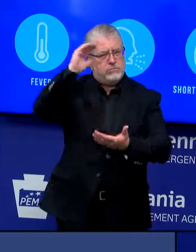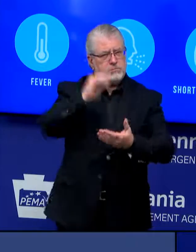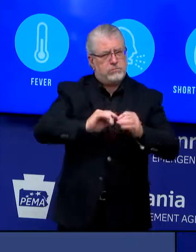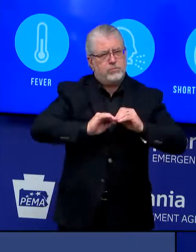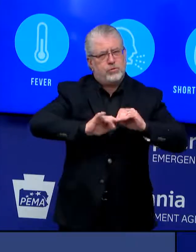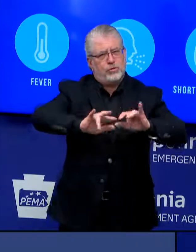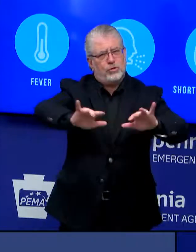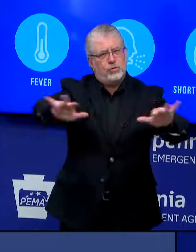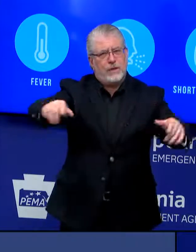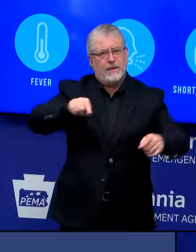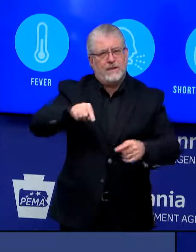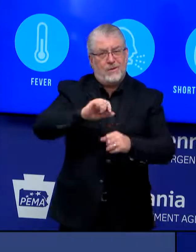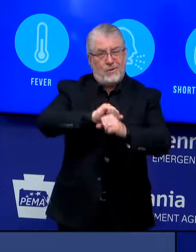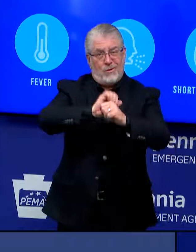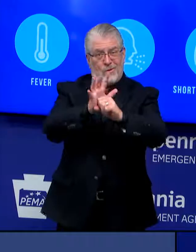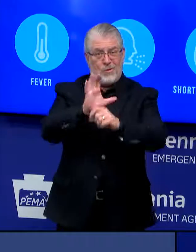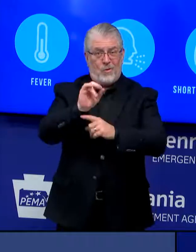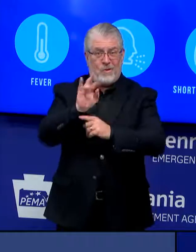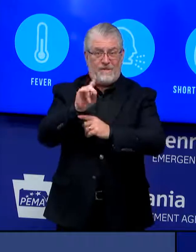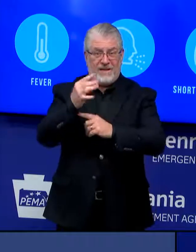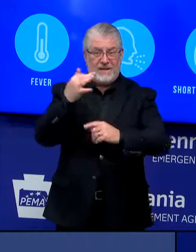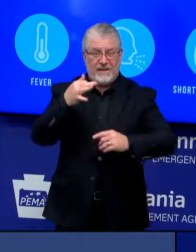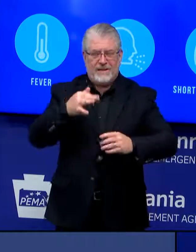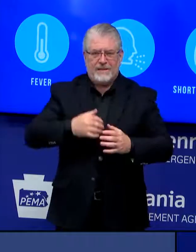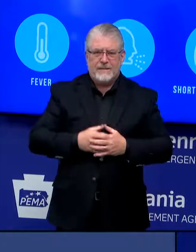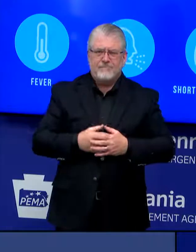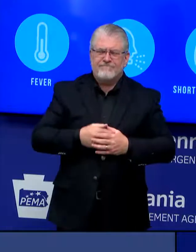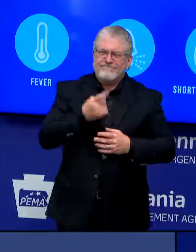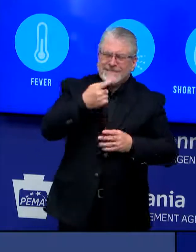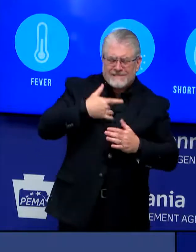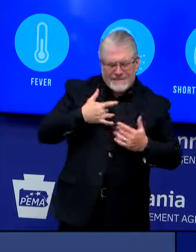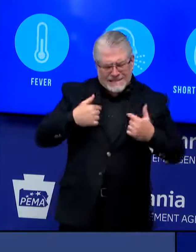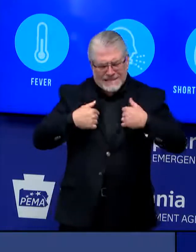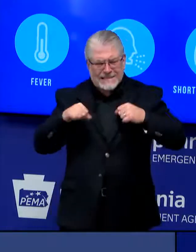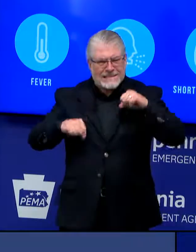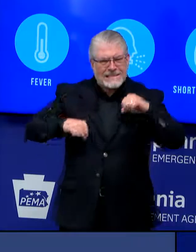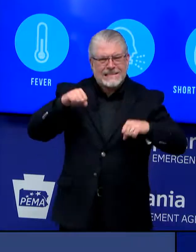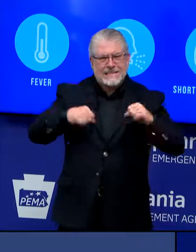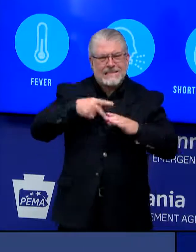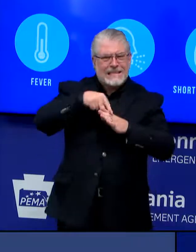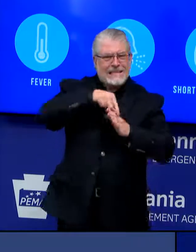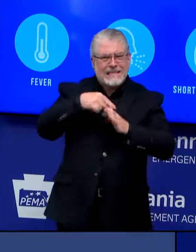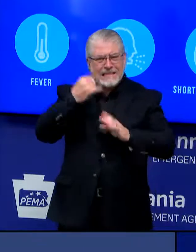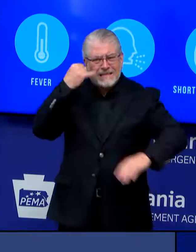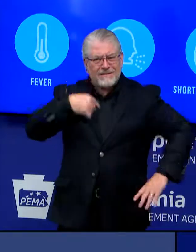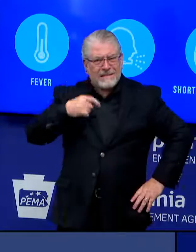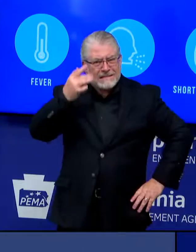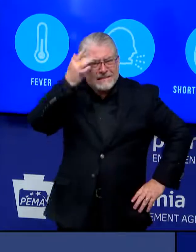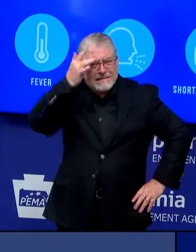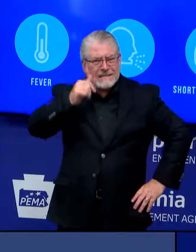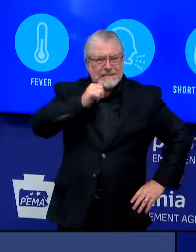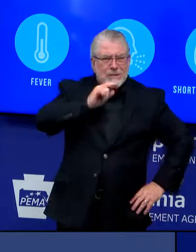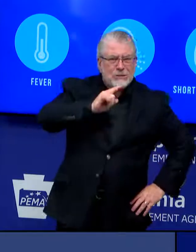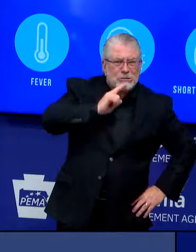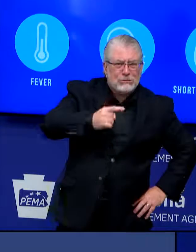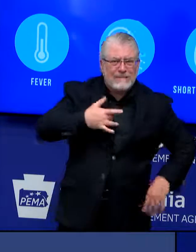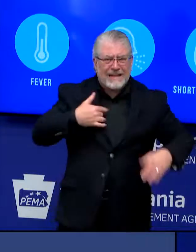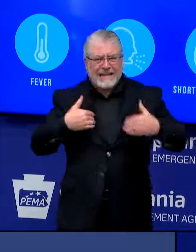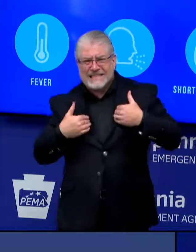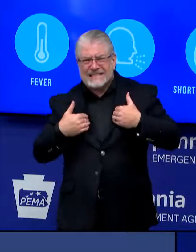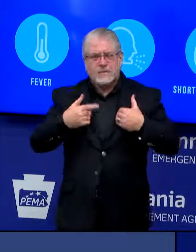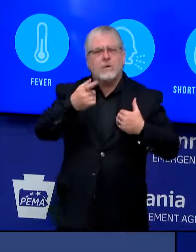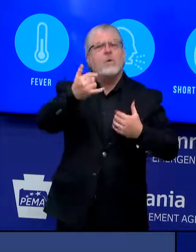healthcare provider. If you or someone you know needs mental health resources because might be